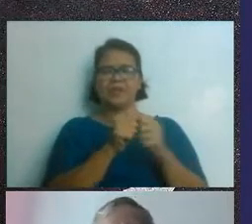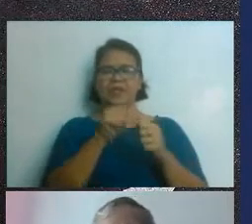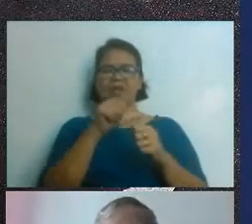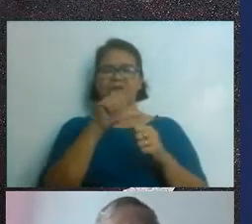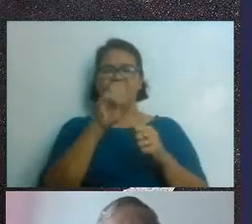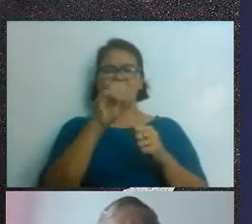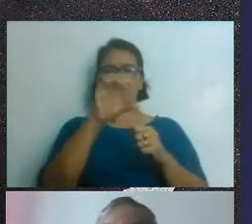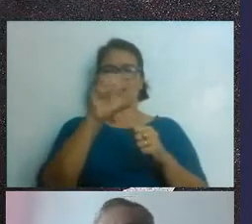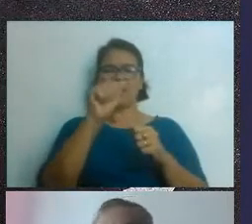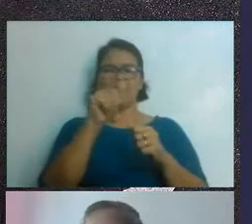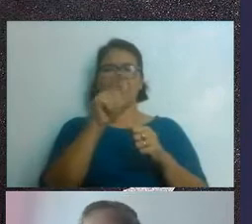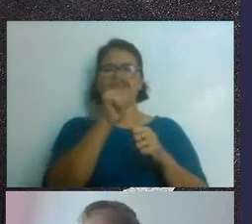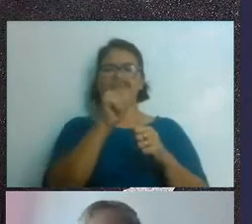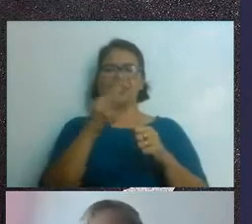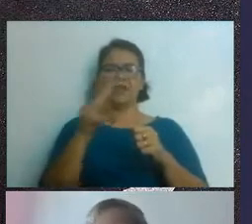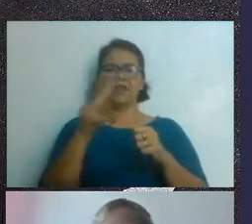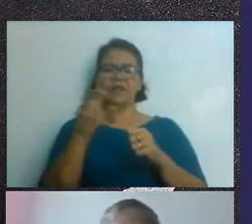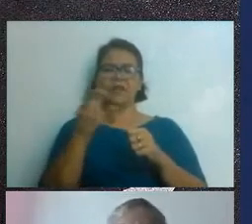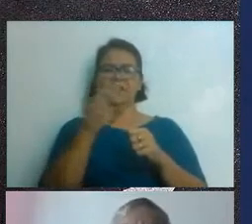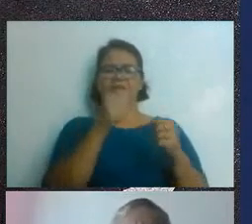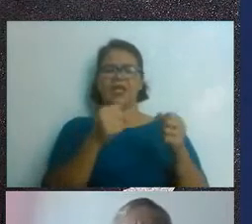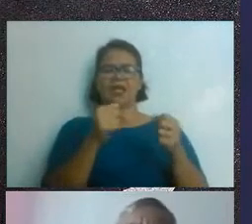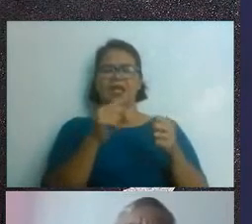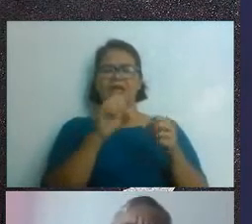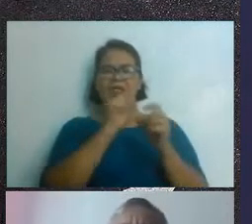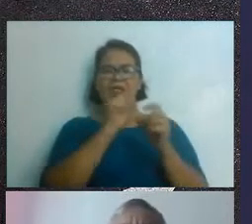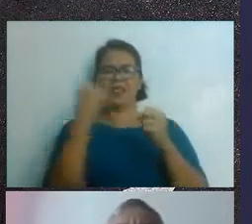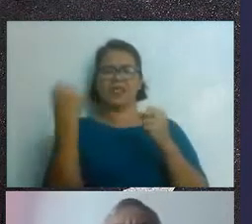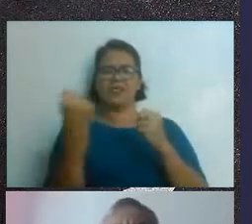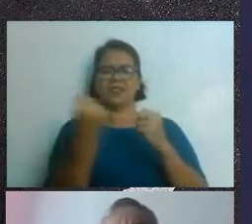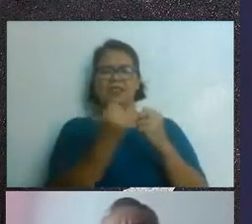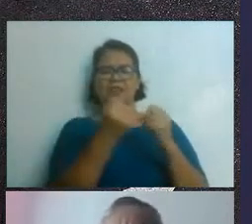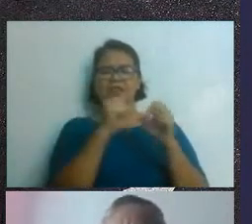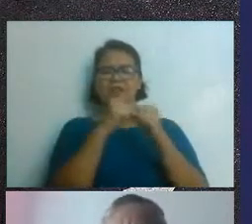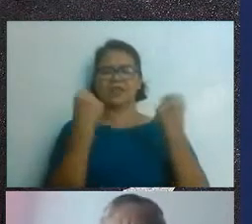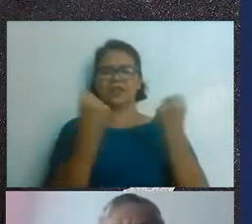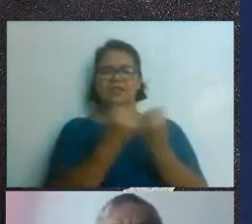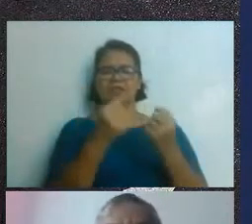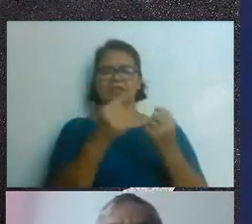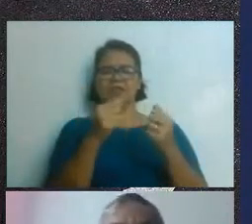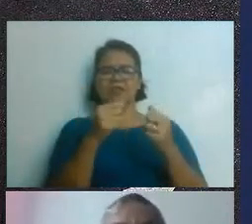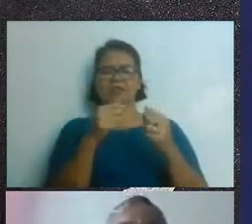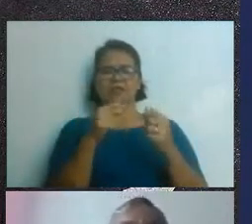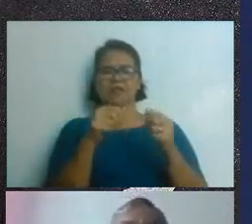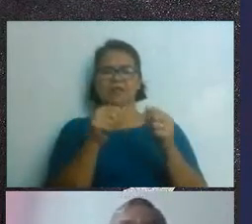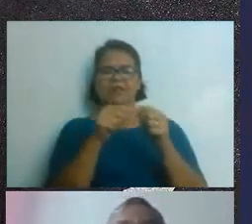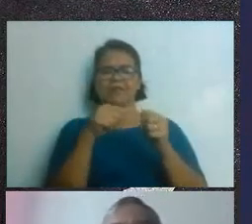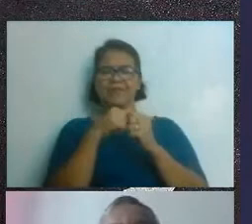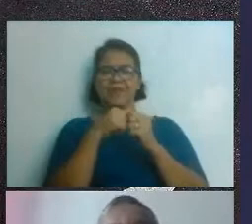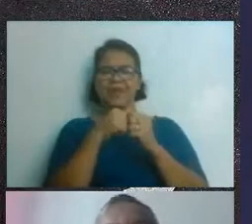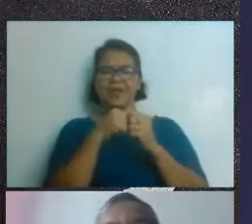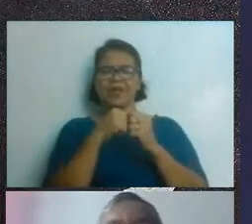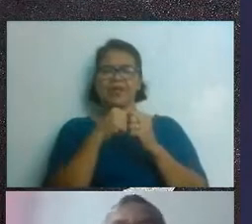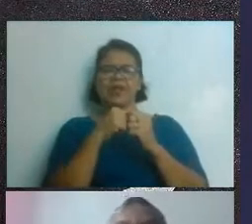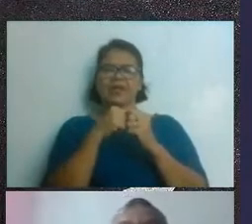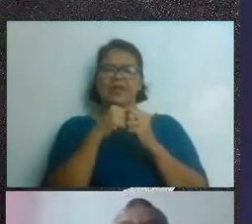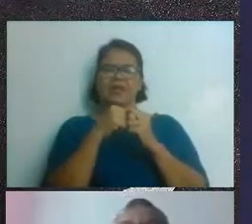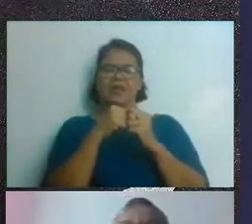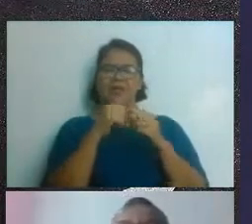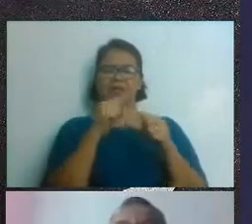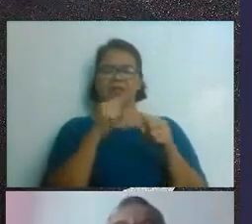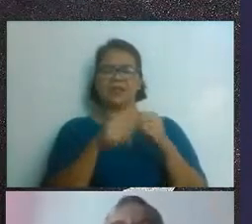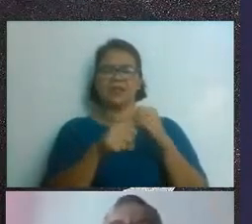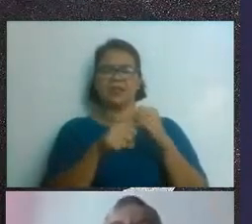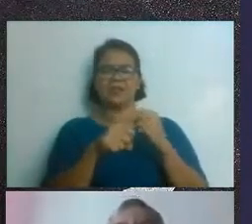a support for the learning activities happening. Kung private schools, may mga dagdag na hanapin. At ito yung checklist, yun